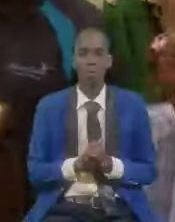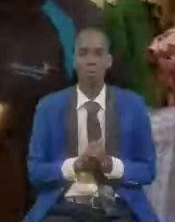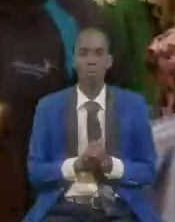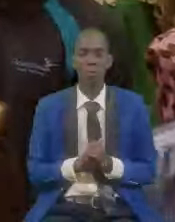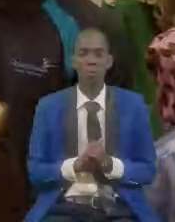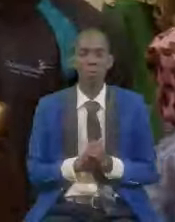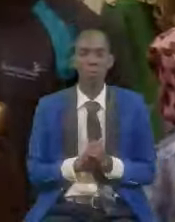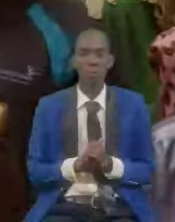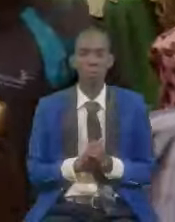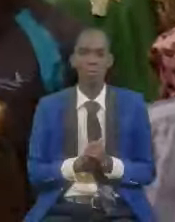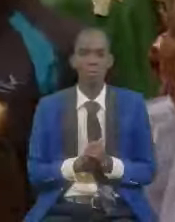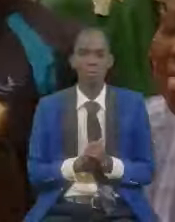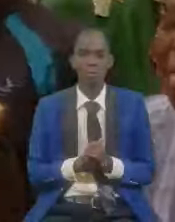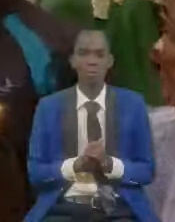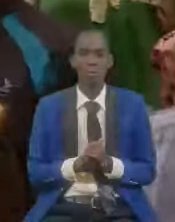Renounce